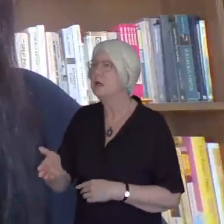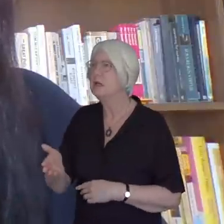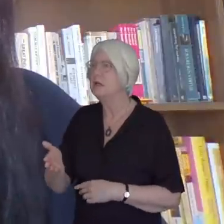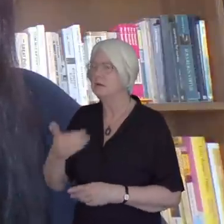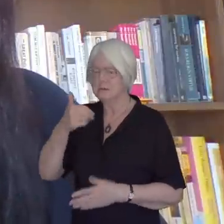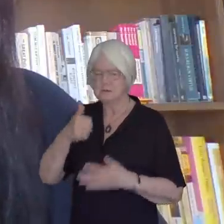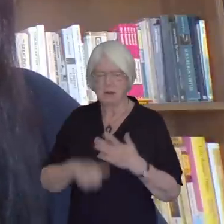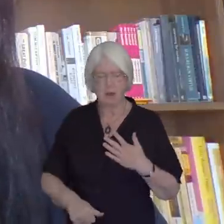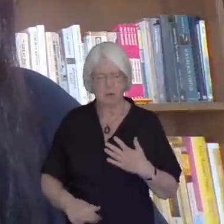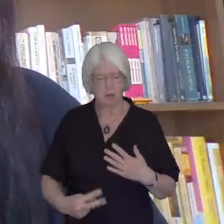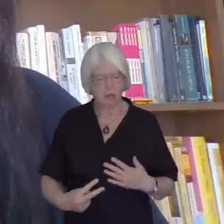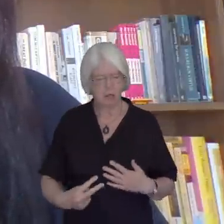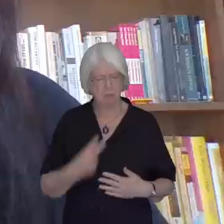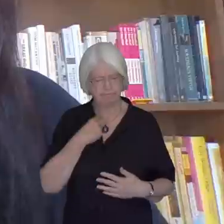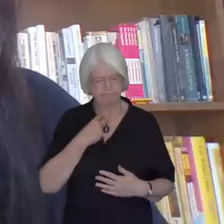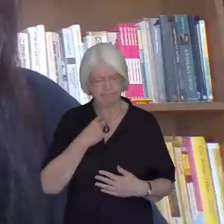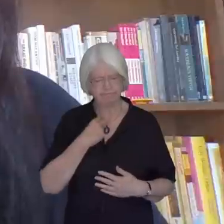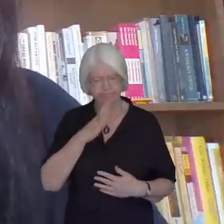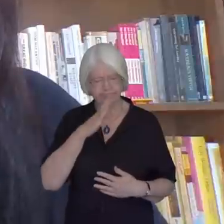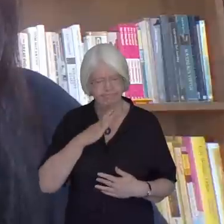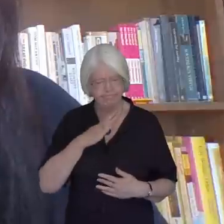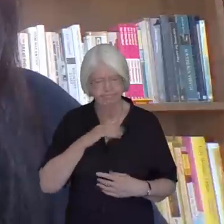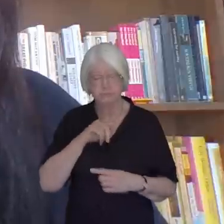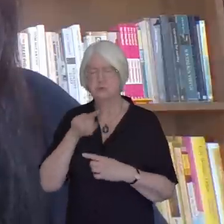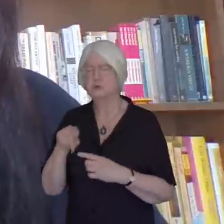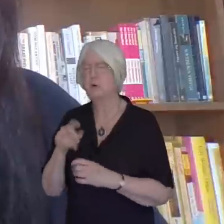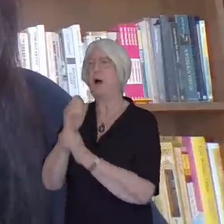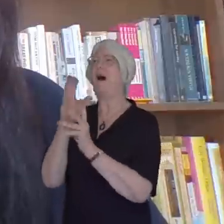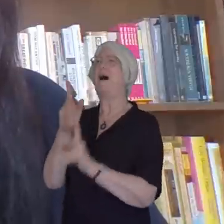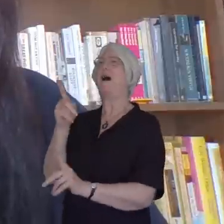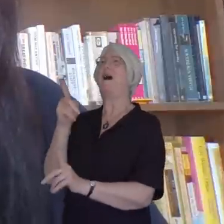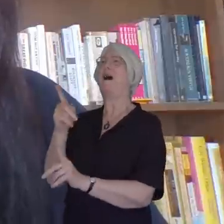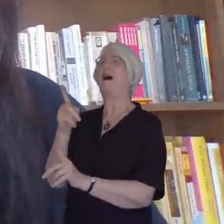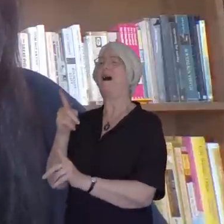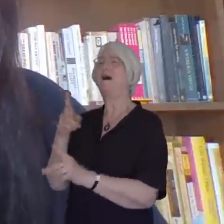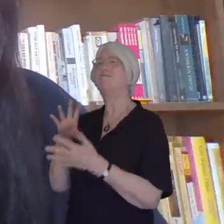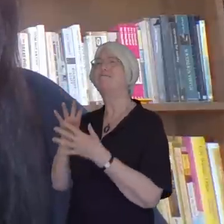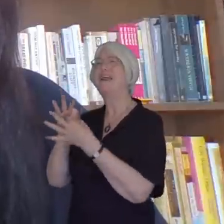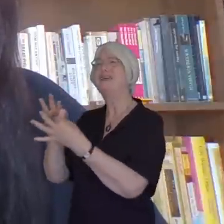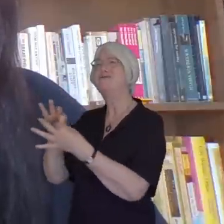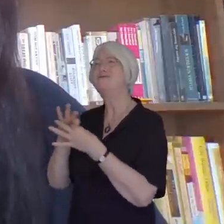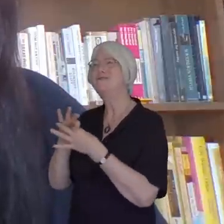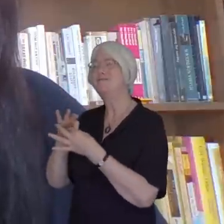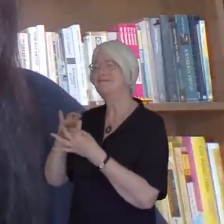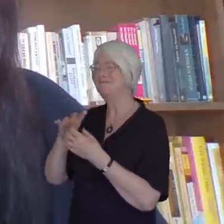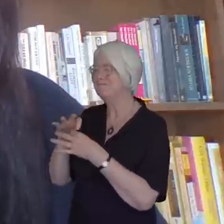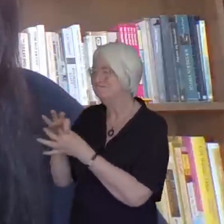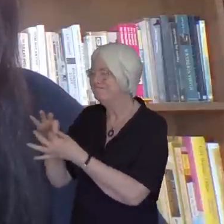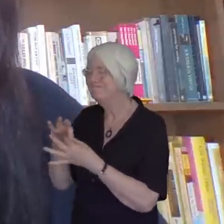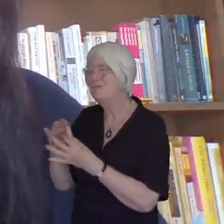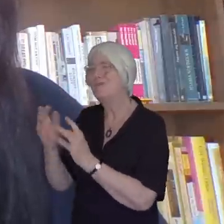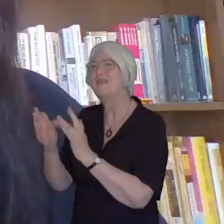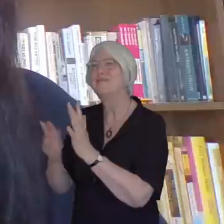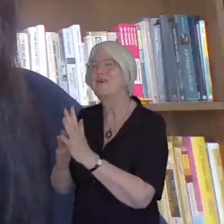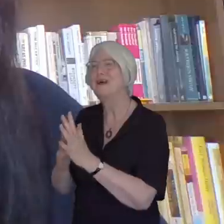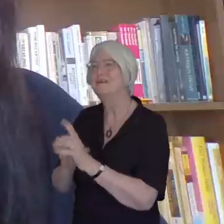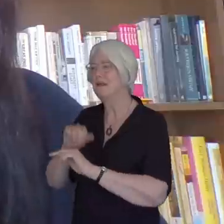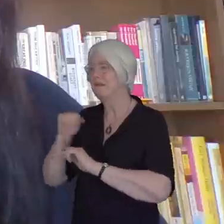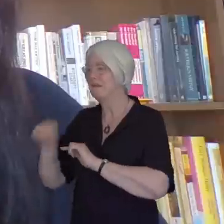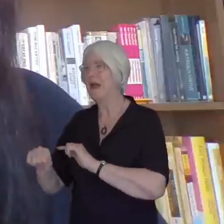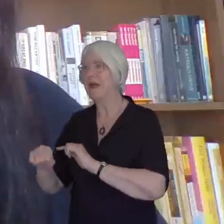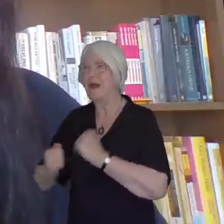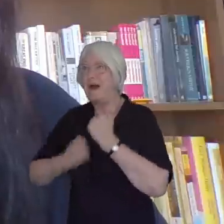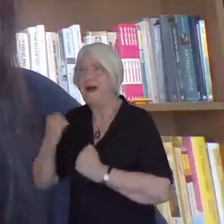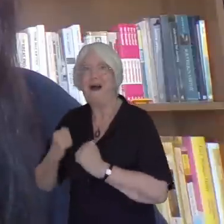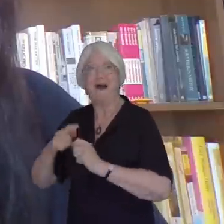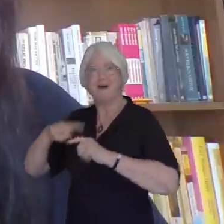on. From despair and disappointment to revelation, through relationship and fellowship with